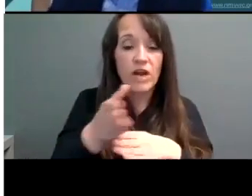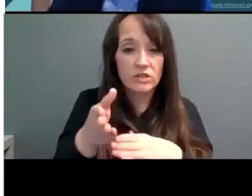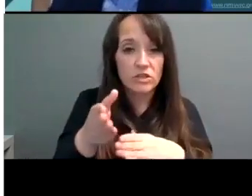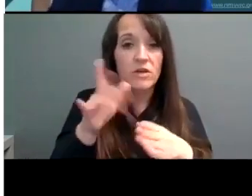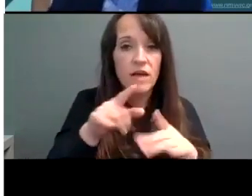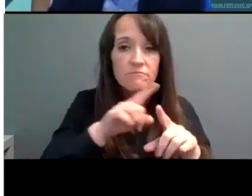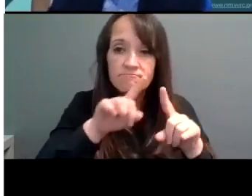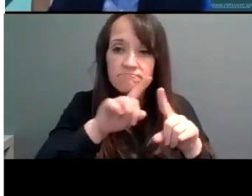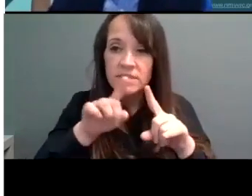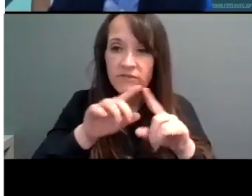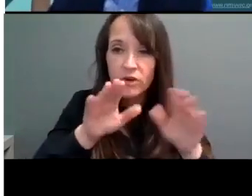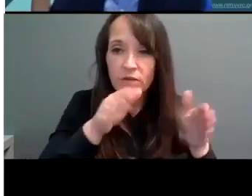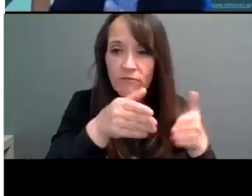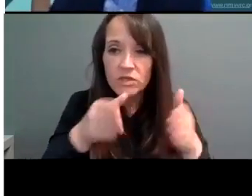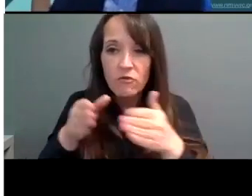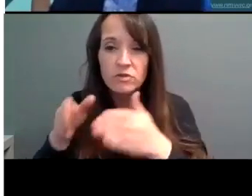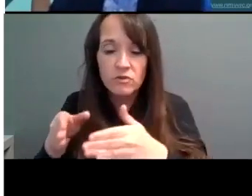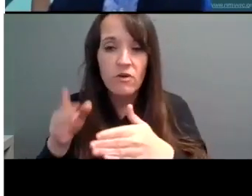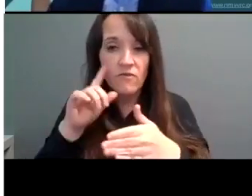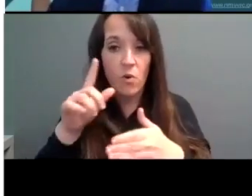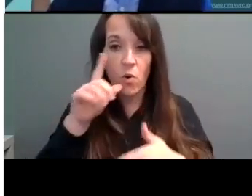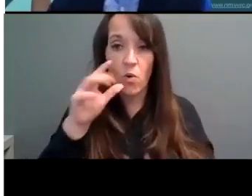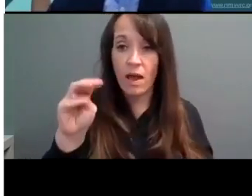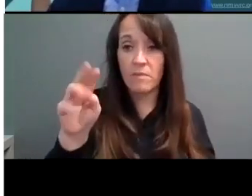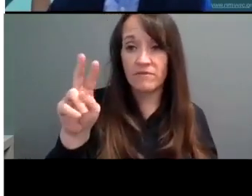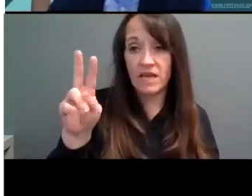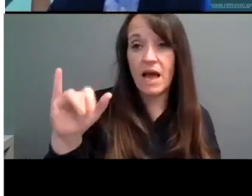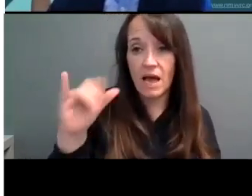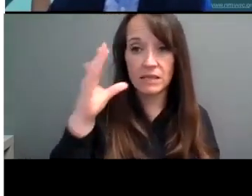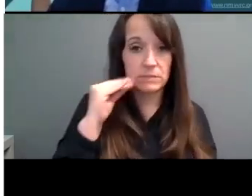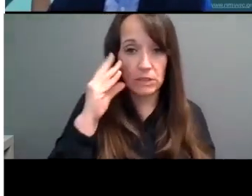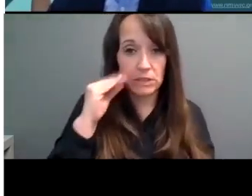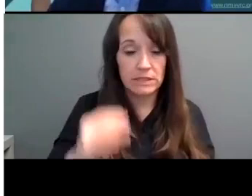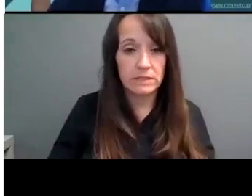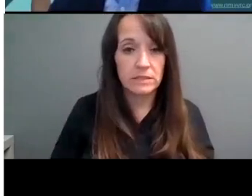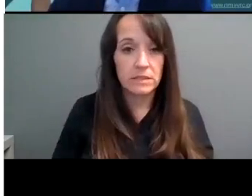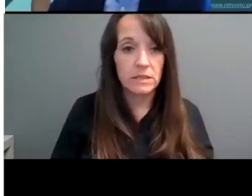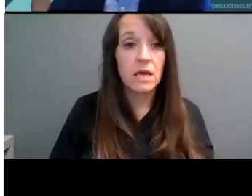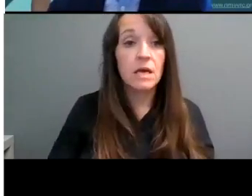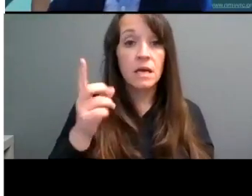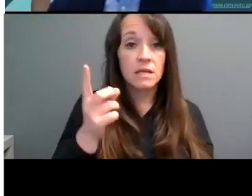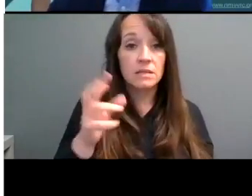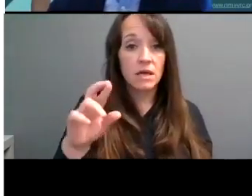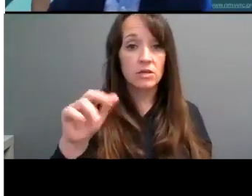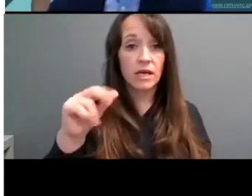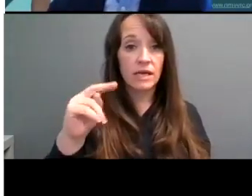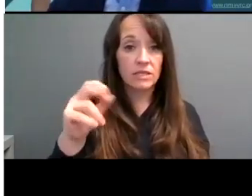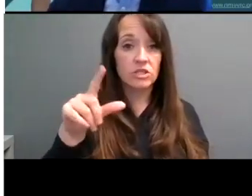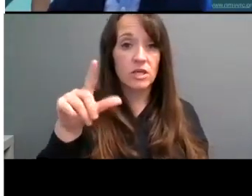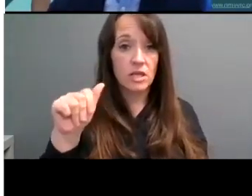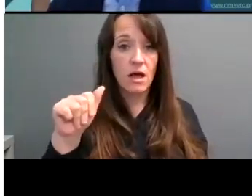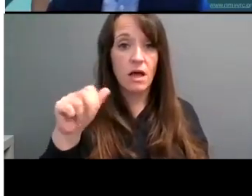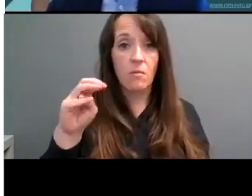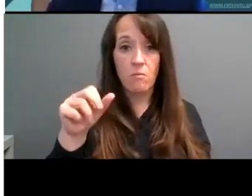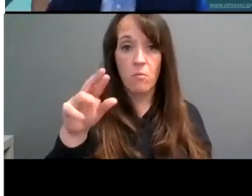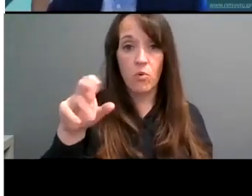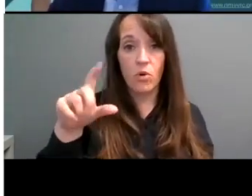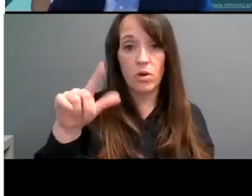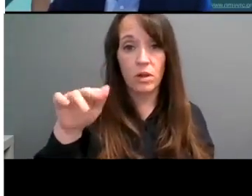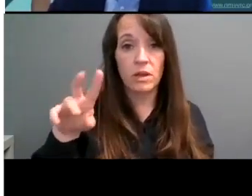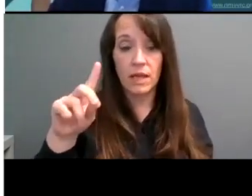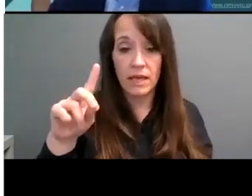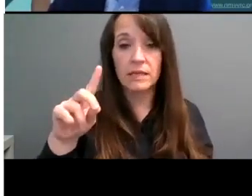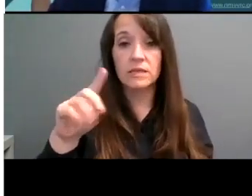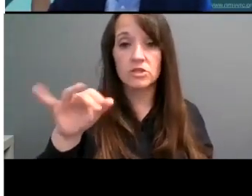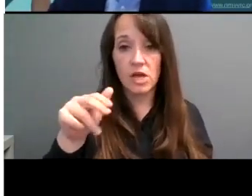affected by mass violence incidents. And lastly, Dr. Angela Moreland. She's an associate professor and also a